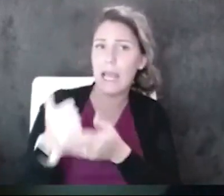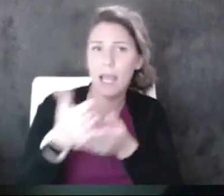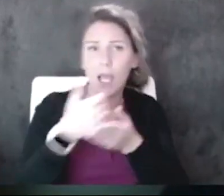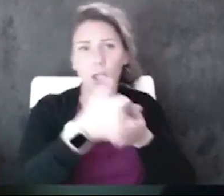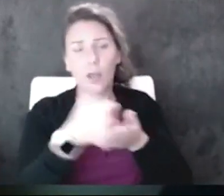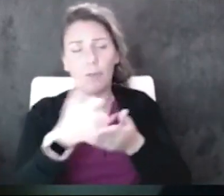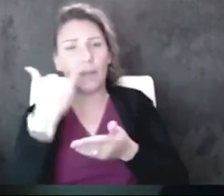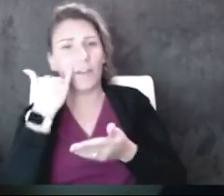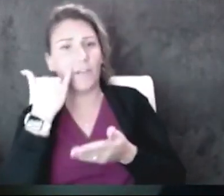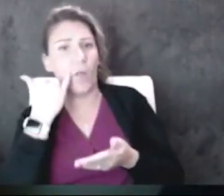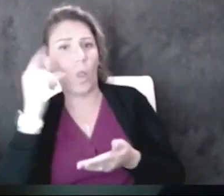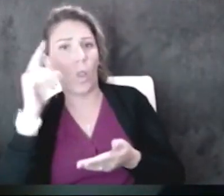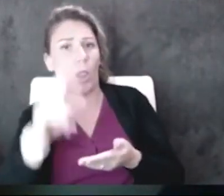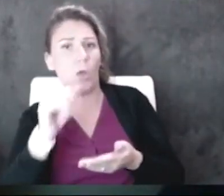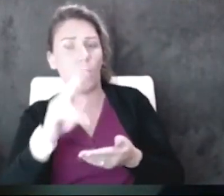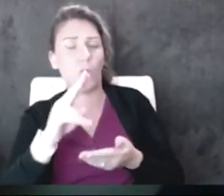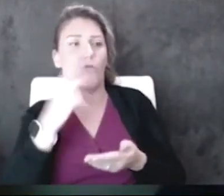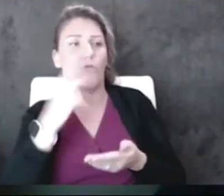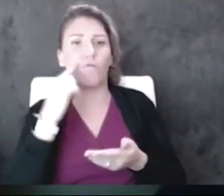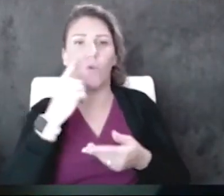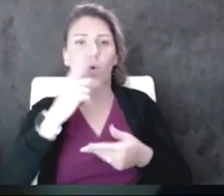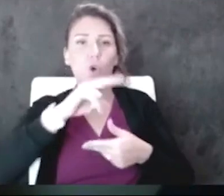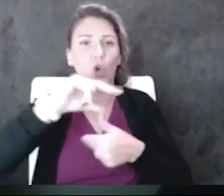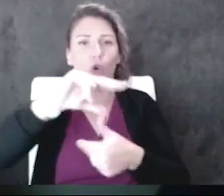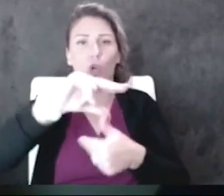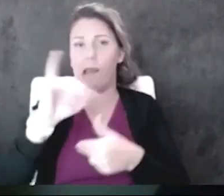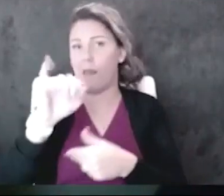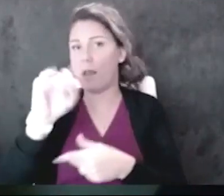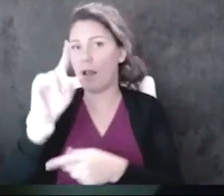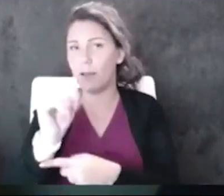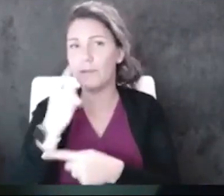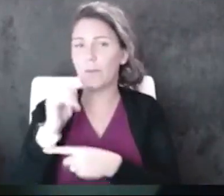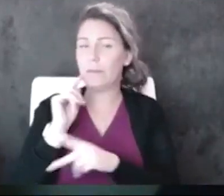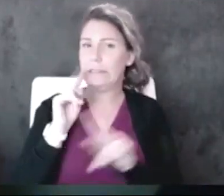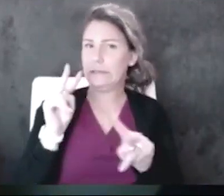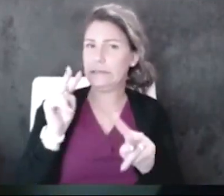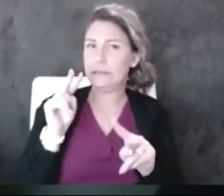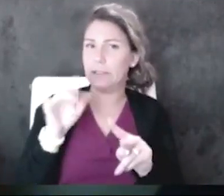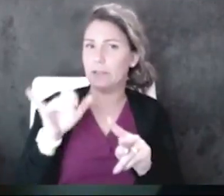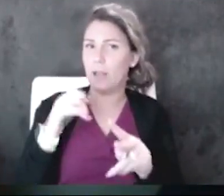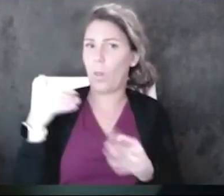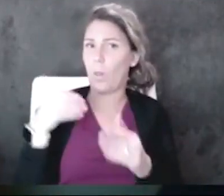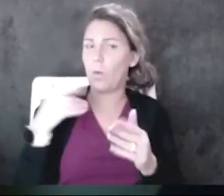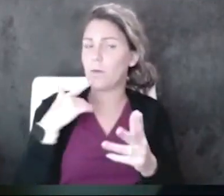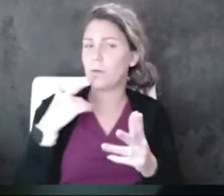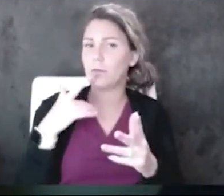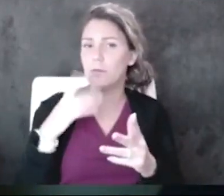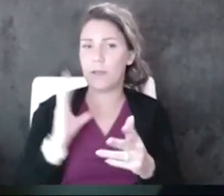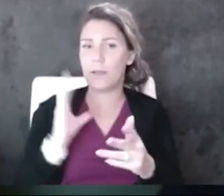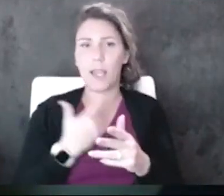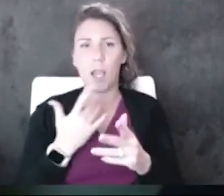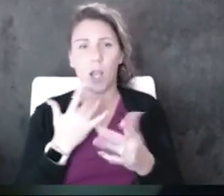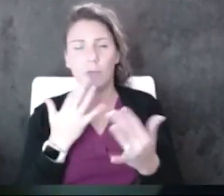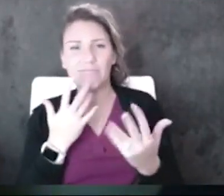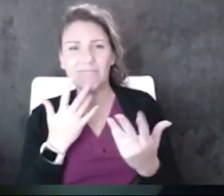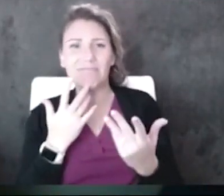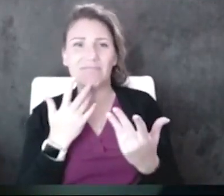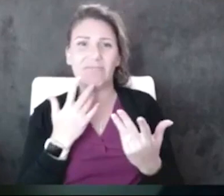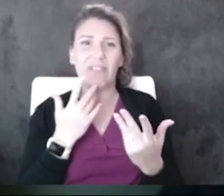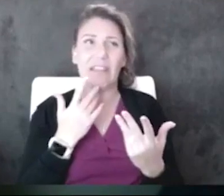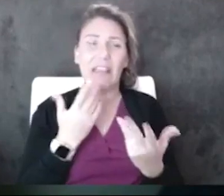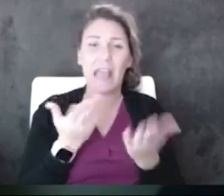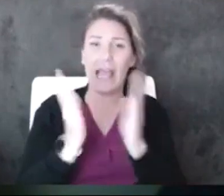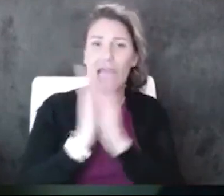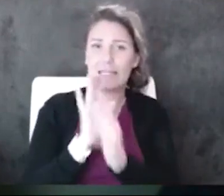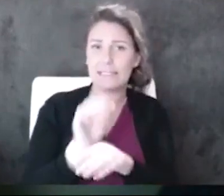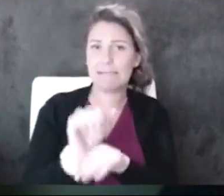or for example, with Hurricane Ida, we've been watching that pretty closely and are anticipating being asked to send blood down